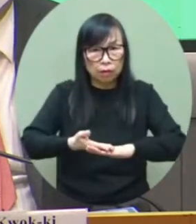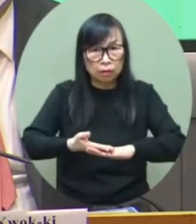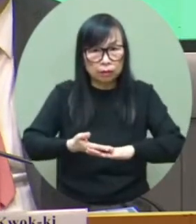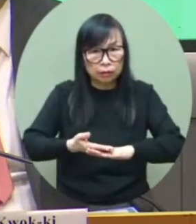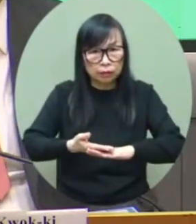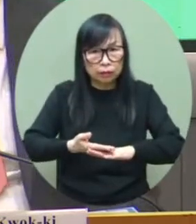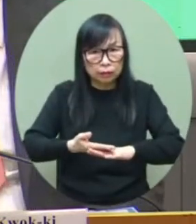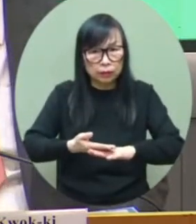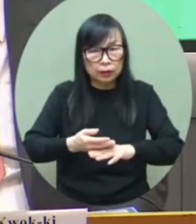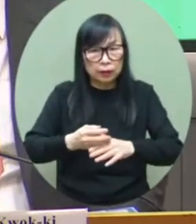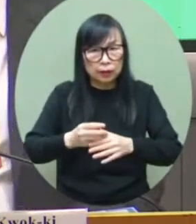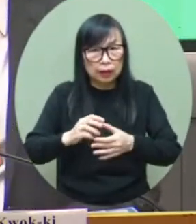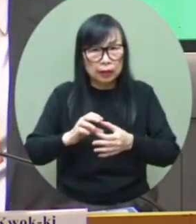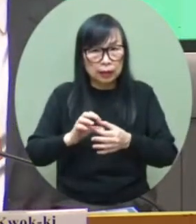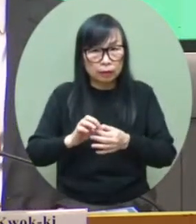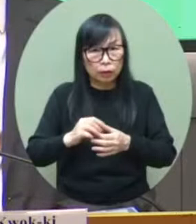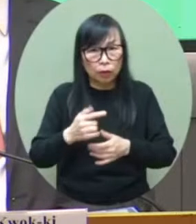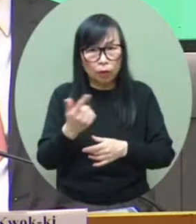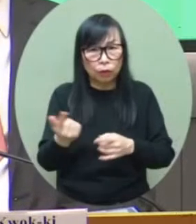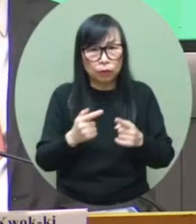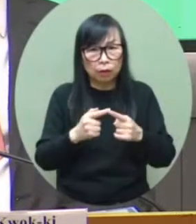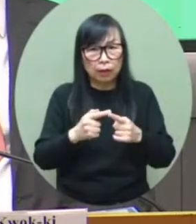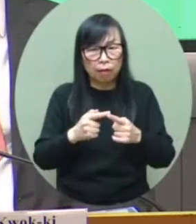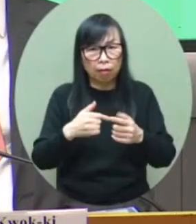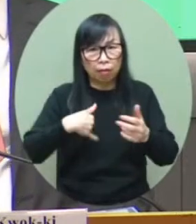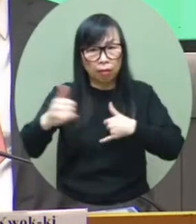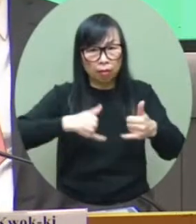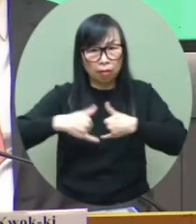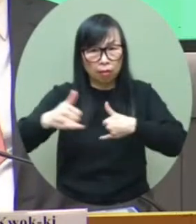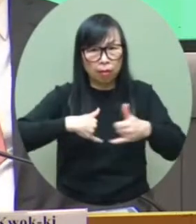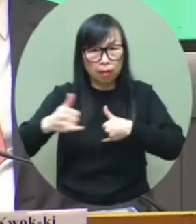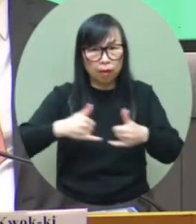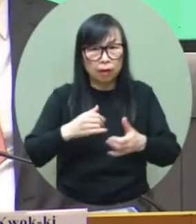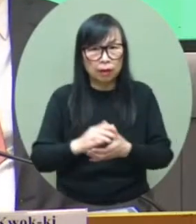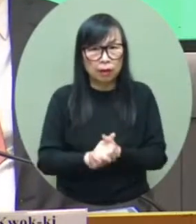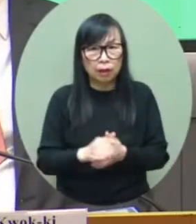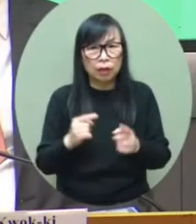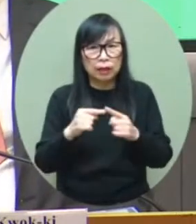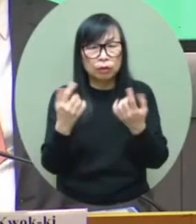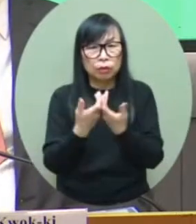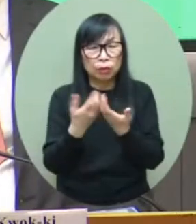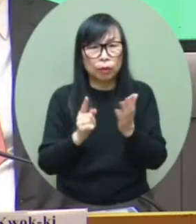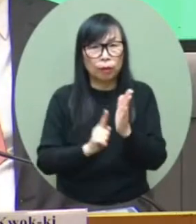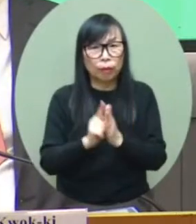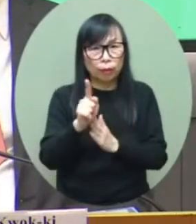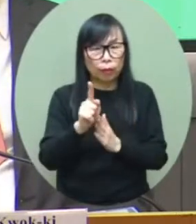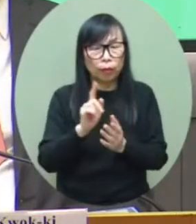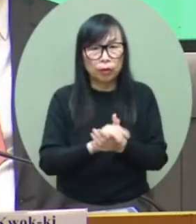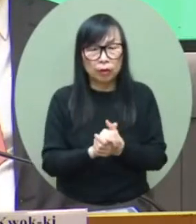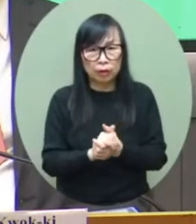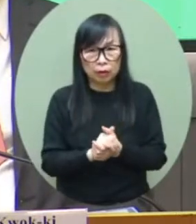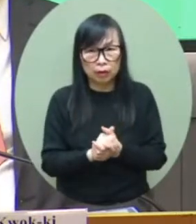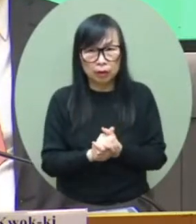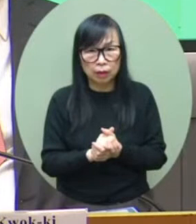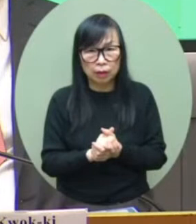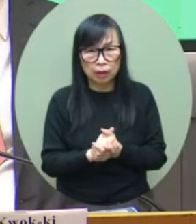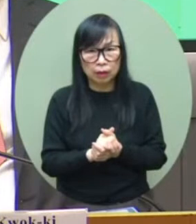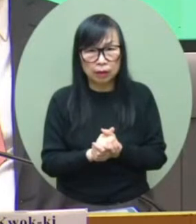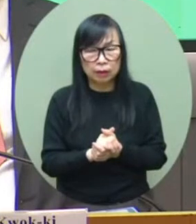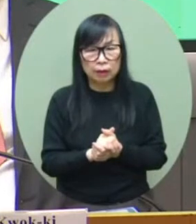traveling across the boundary, and that will be a big number. And in order to ensure that we will be able